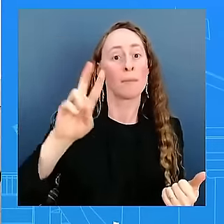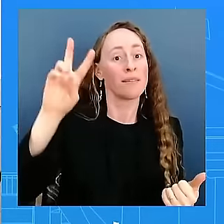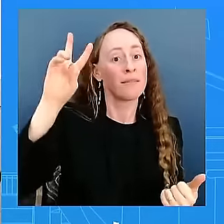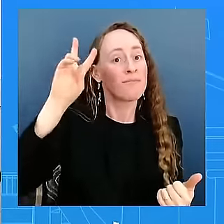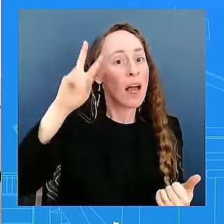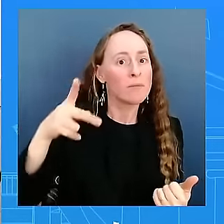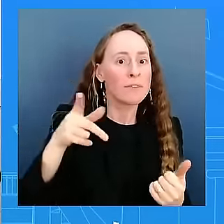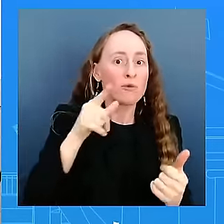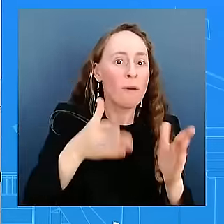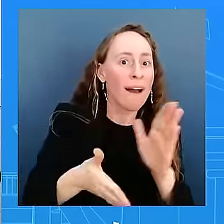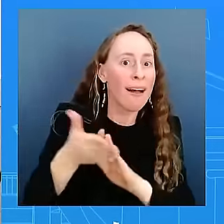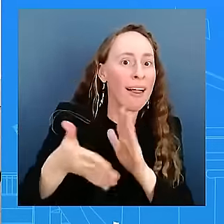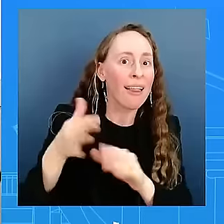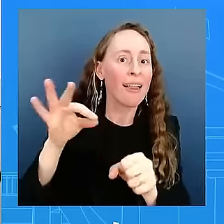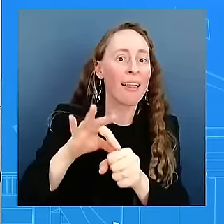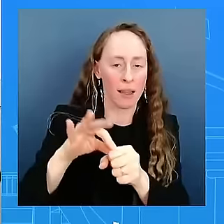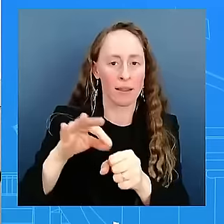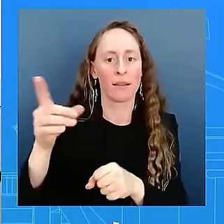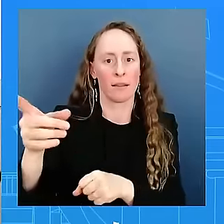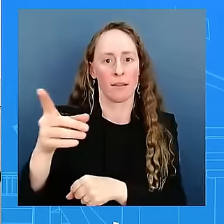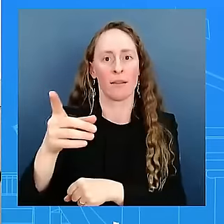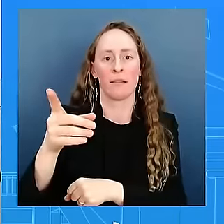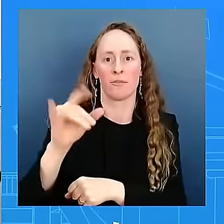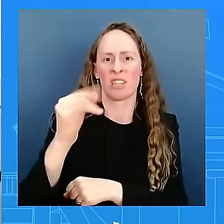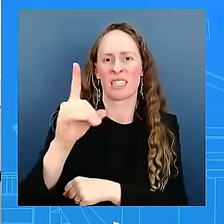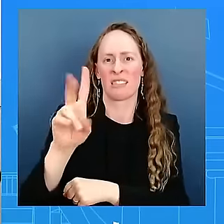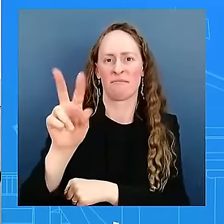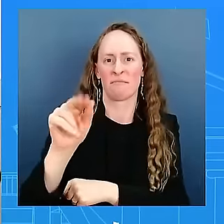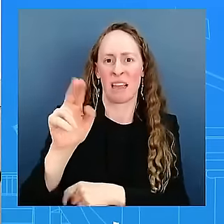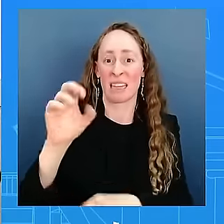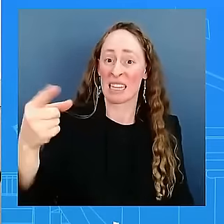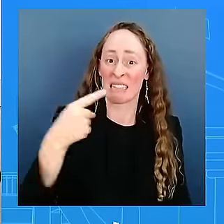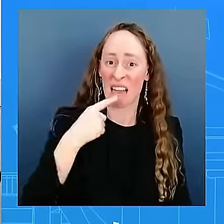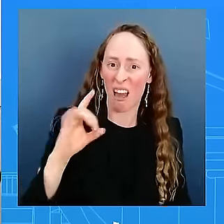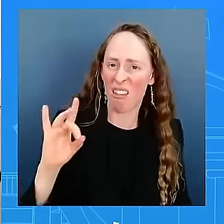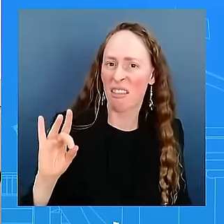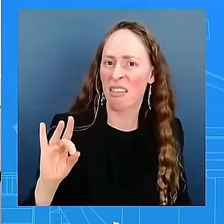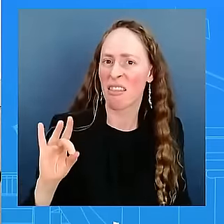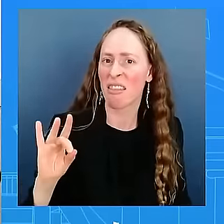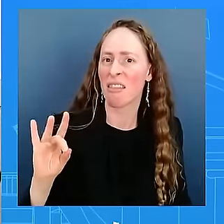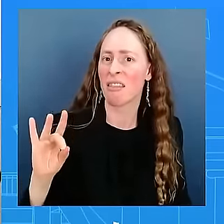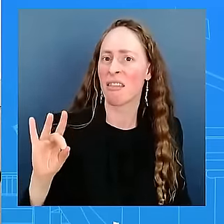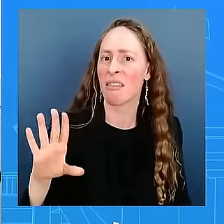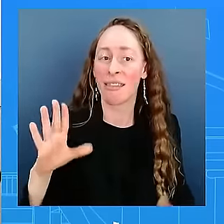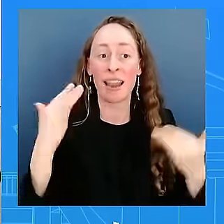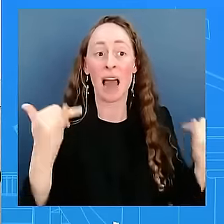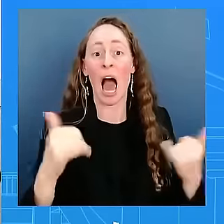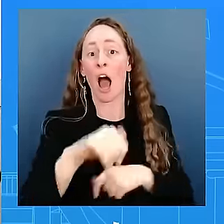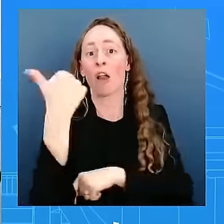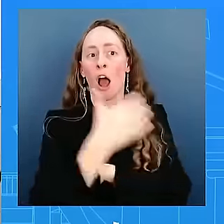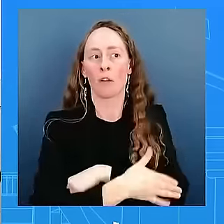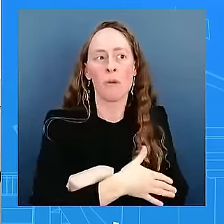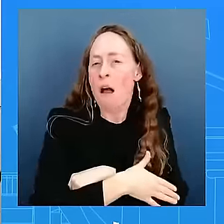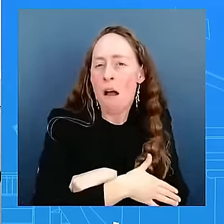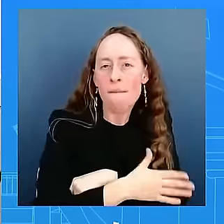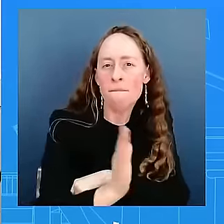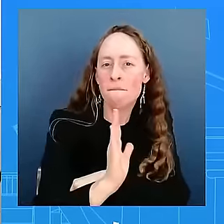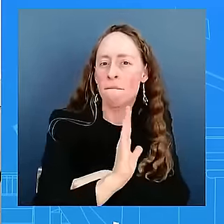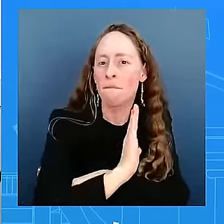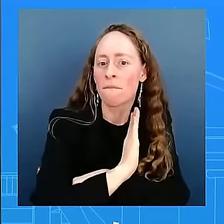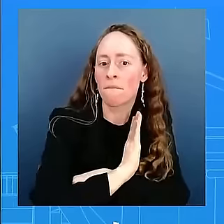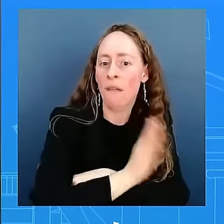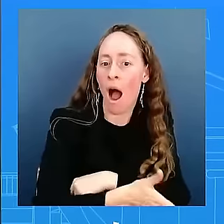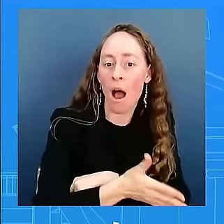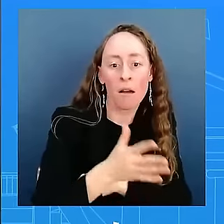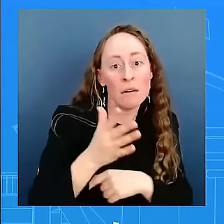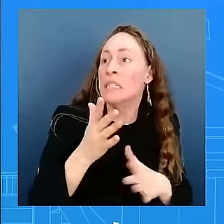I think that what this shows is that a lot of bad guys across the world are worried that Donald Trump is coming back into office. Your response to those comments?